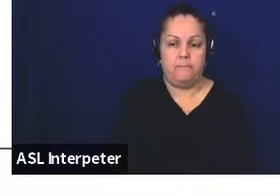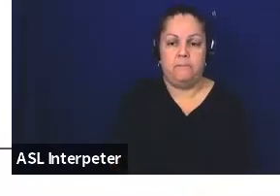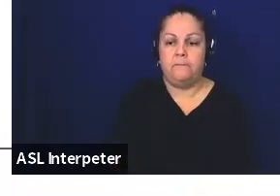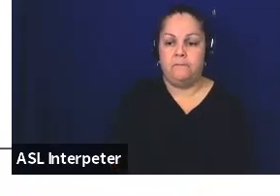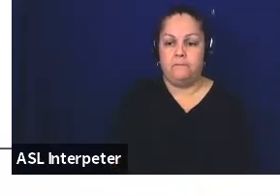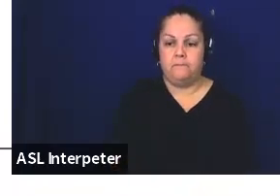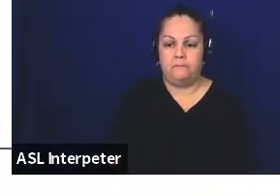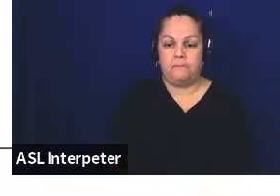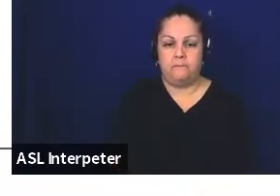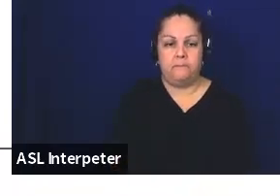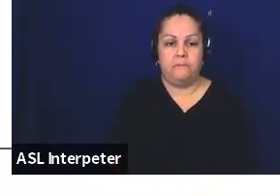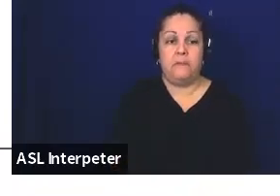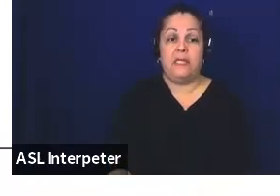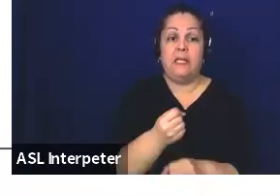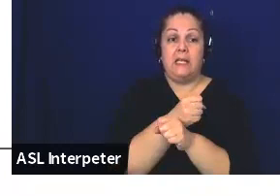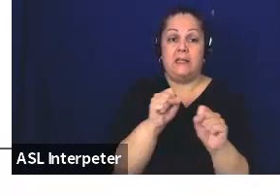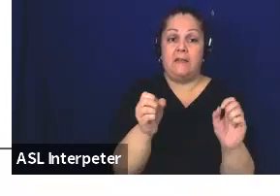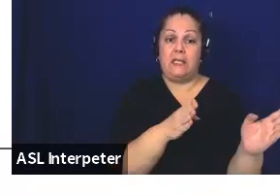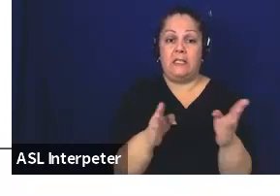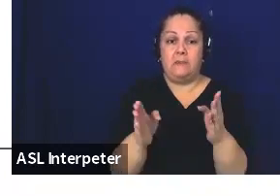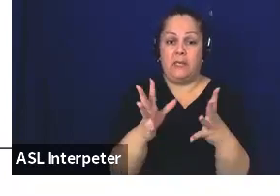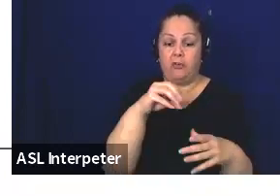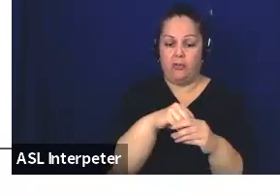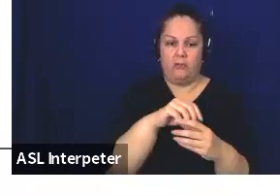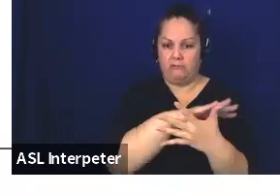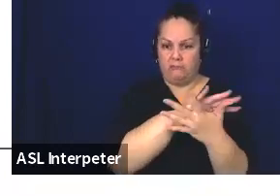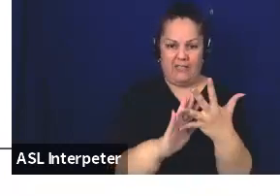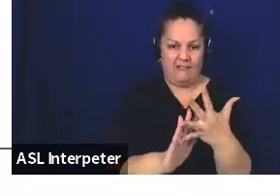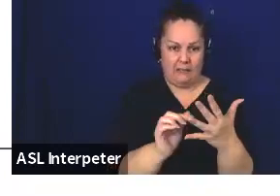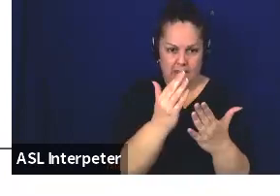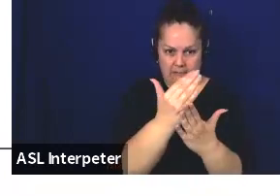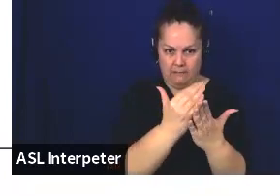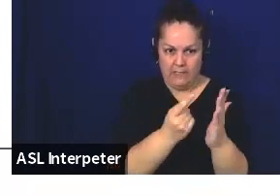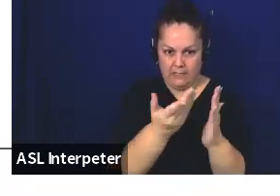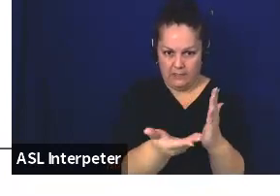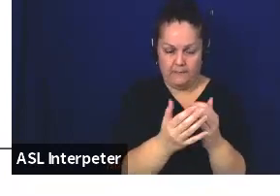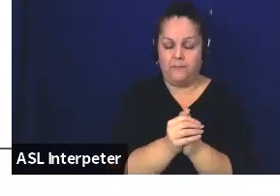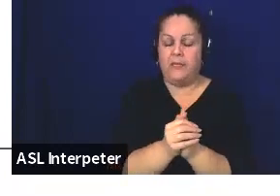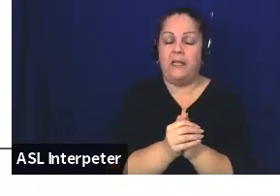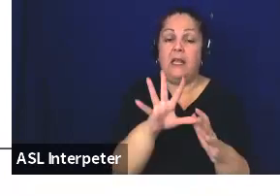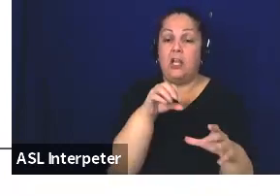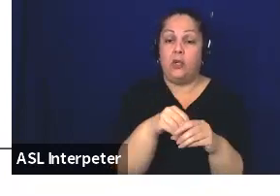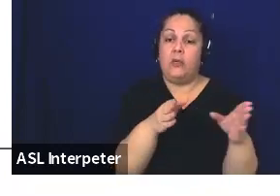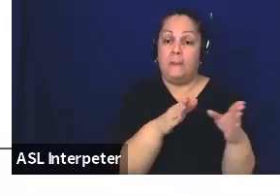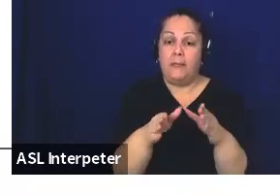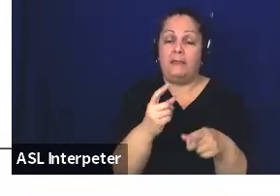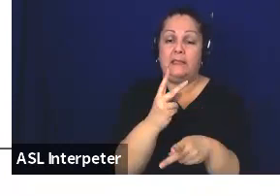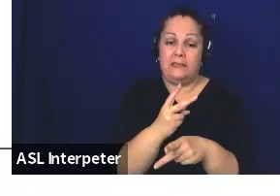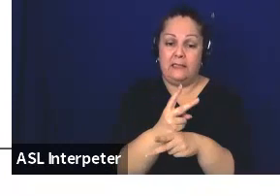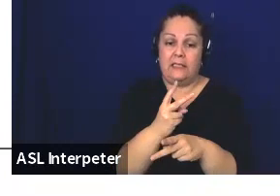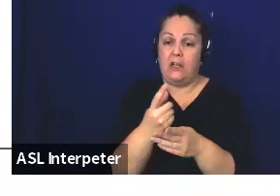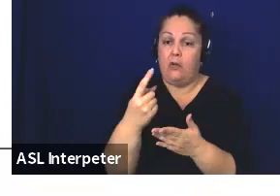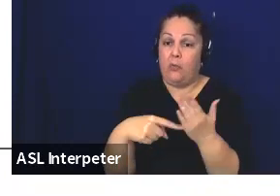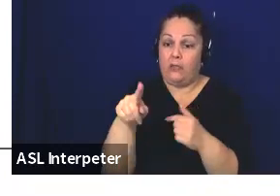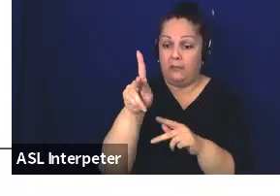A complete safety plan includes all of these things that are listed here, and it includes a plan that addresses what an individual will do